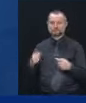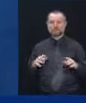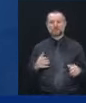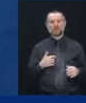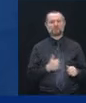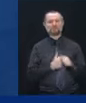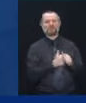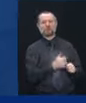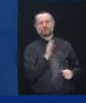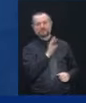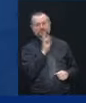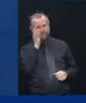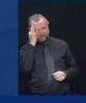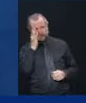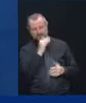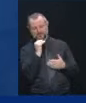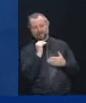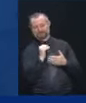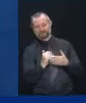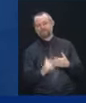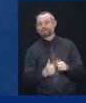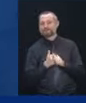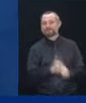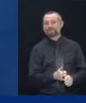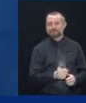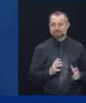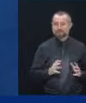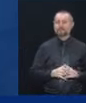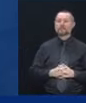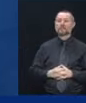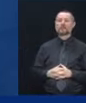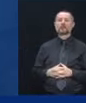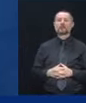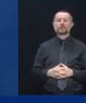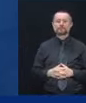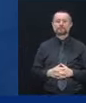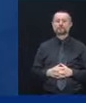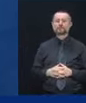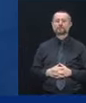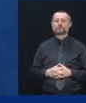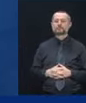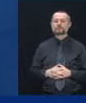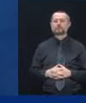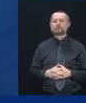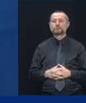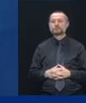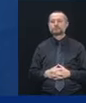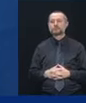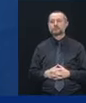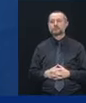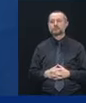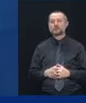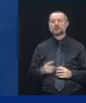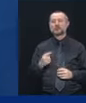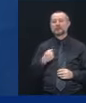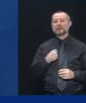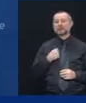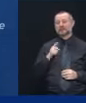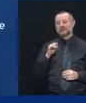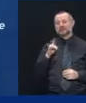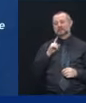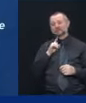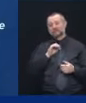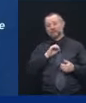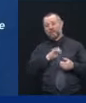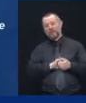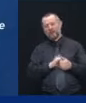federal guidance, and we have the added luxury of actually partnering and trusting this